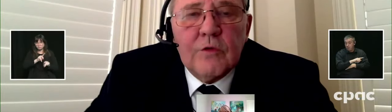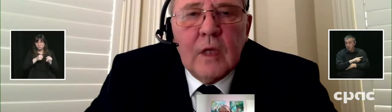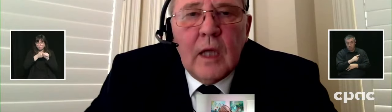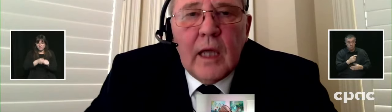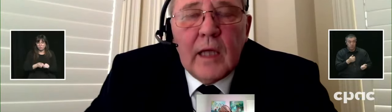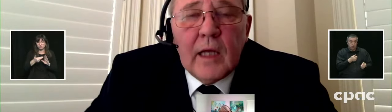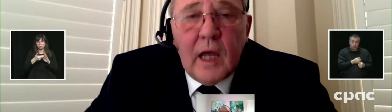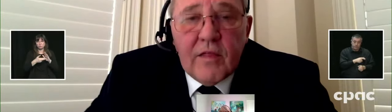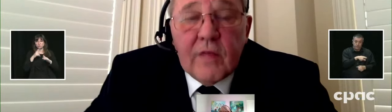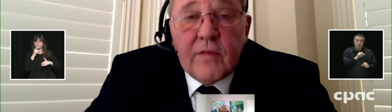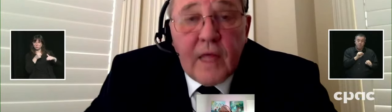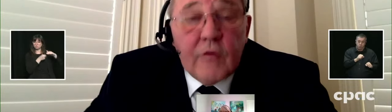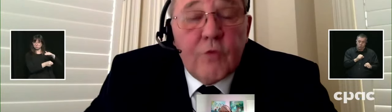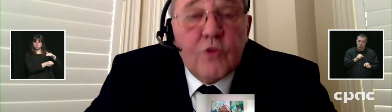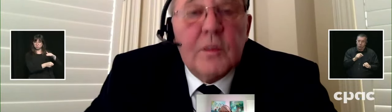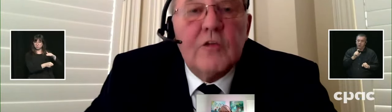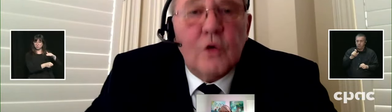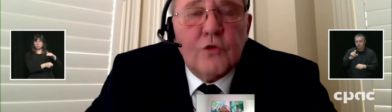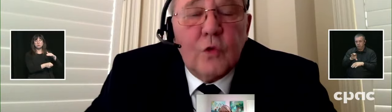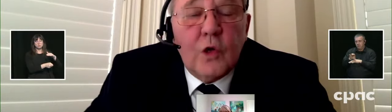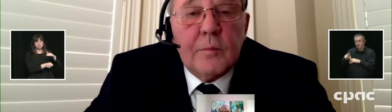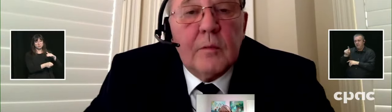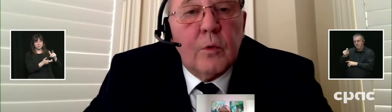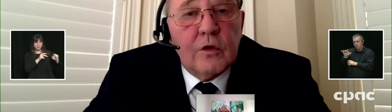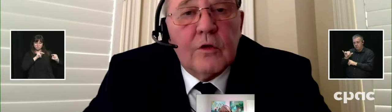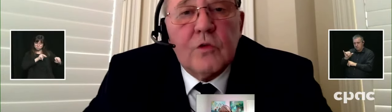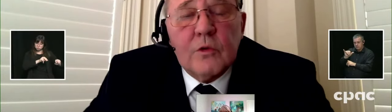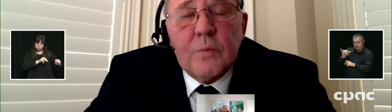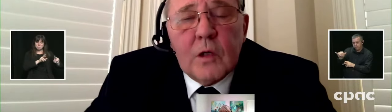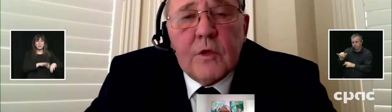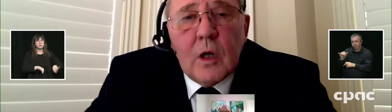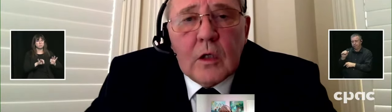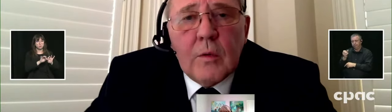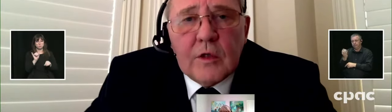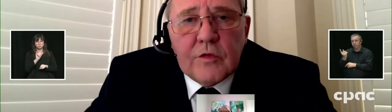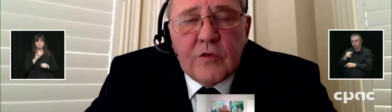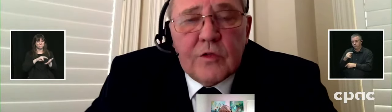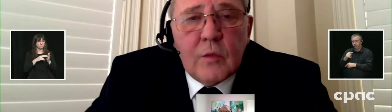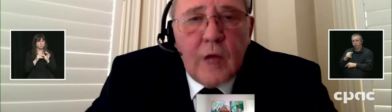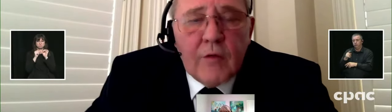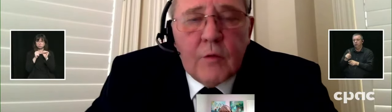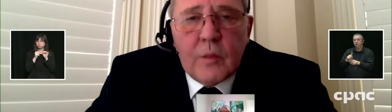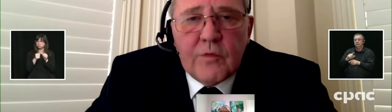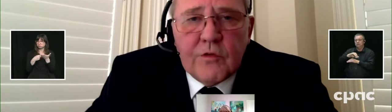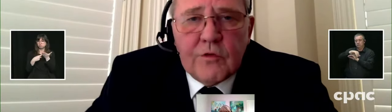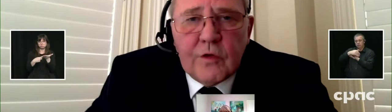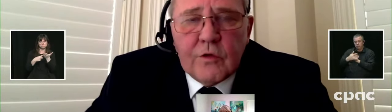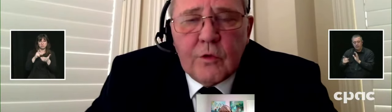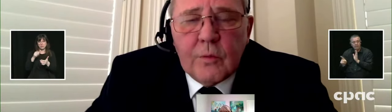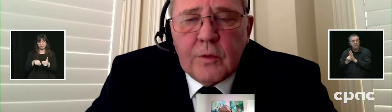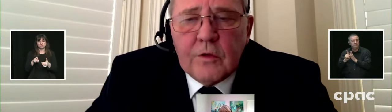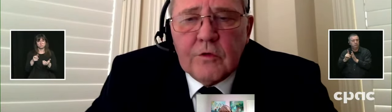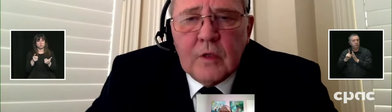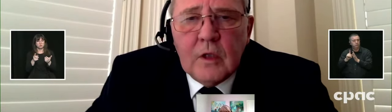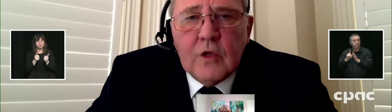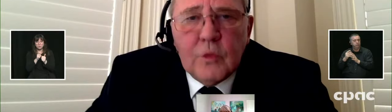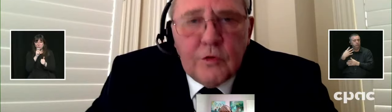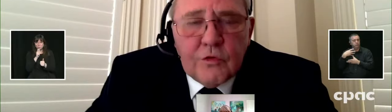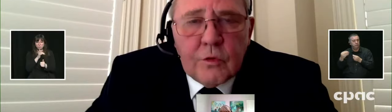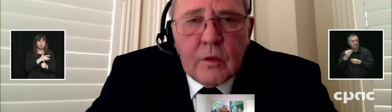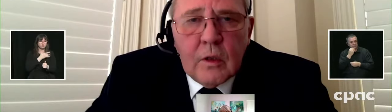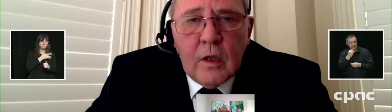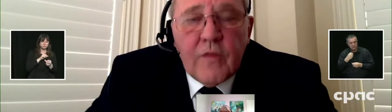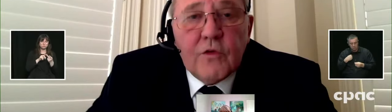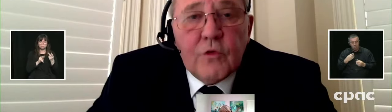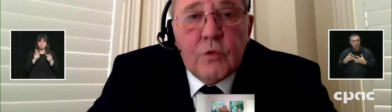orders. And I think that that enforcement is also going to be important. And so it's part of an ongoing discussion that we're having with our provincial and territorial partners to